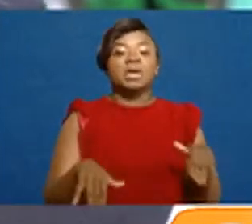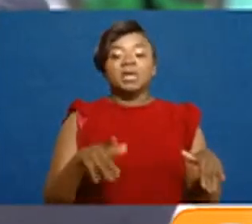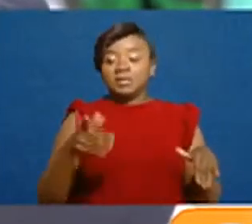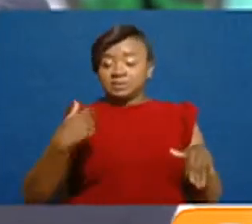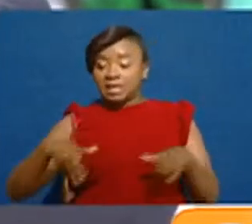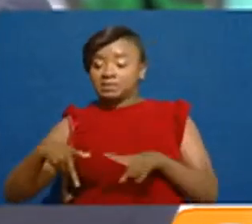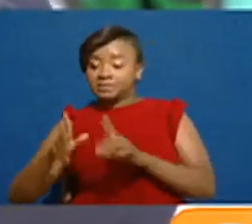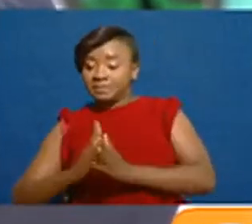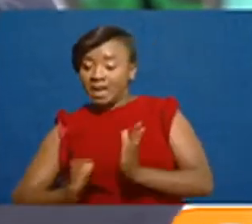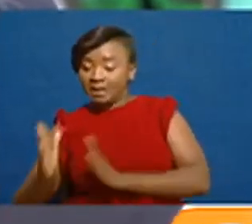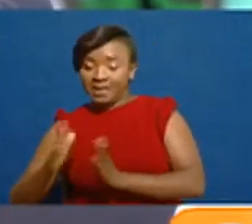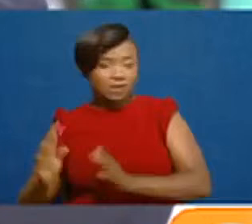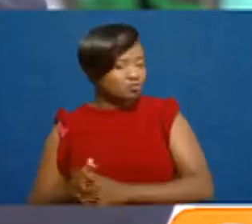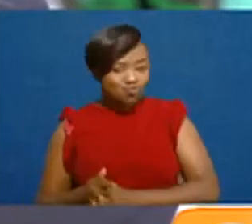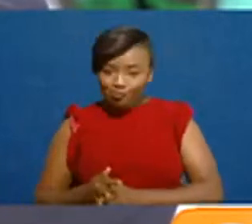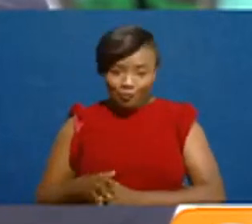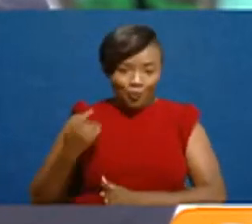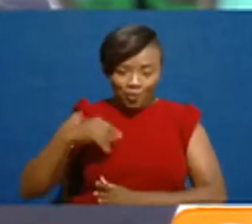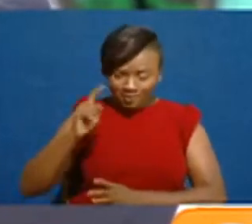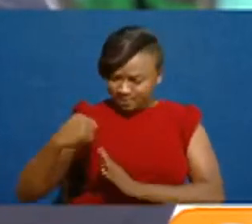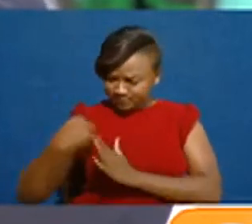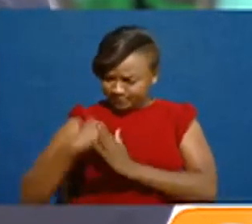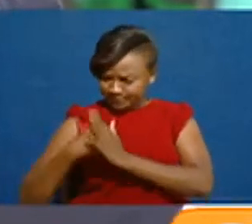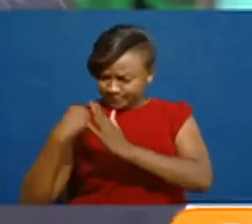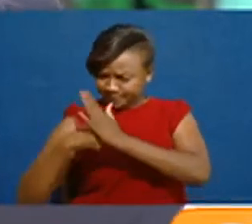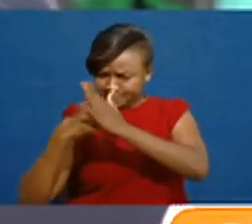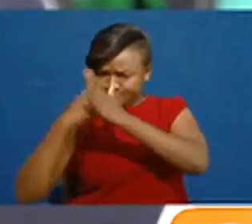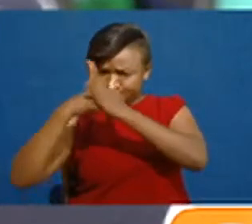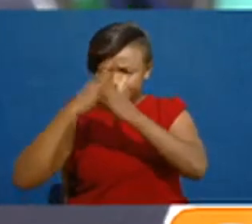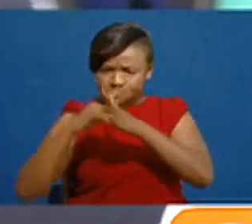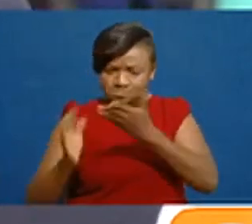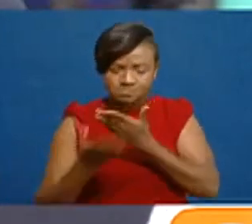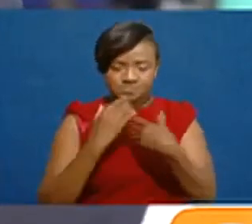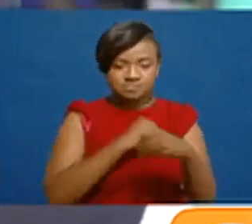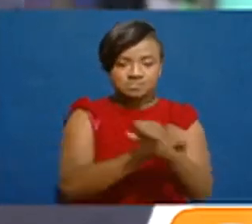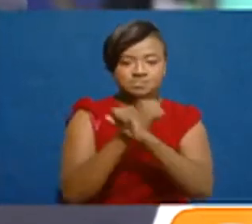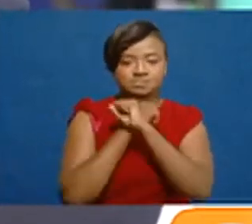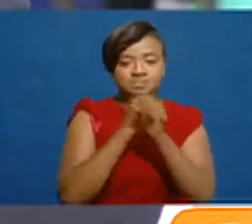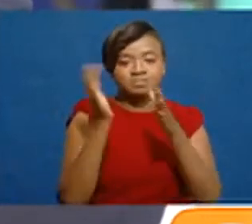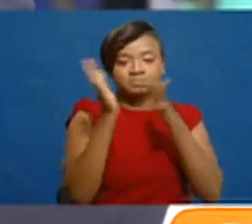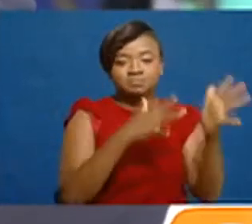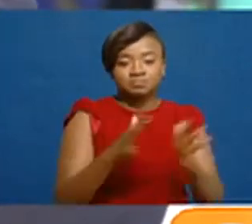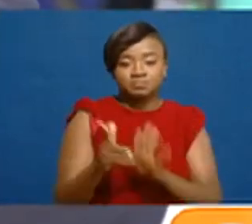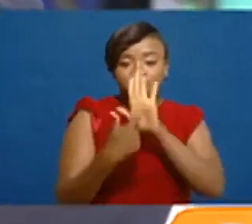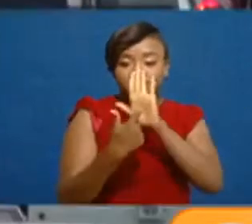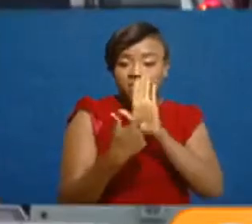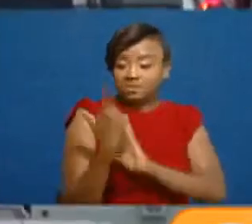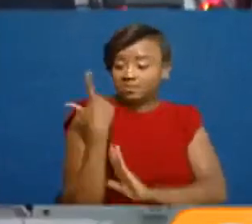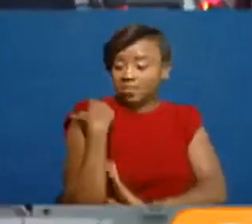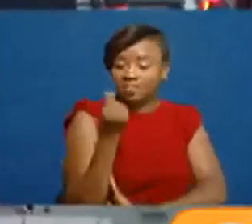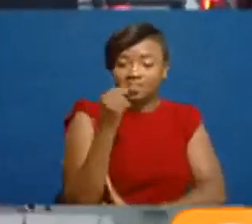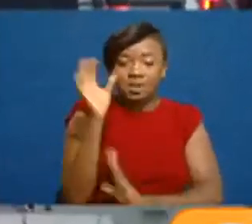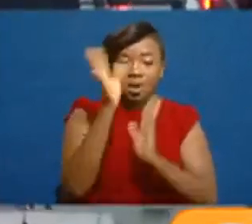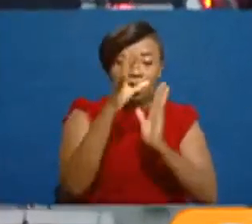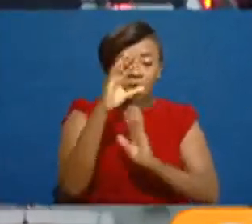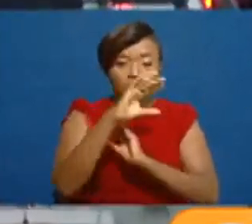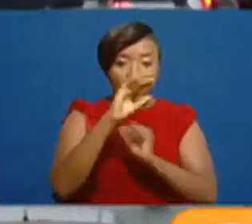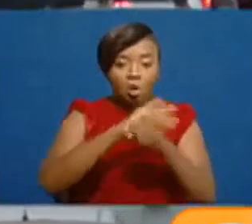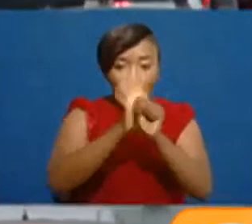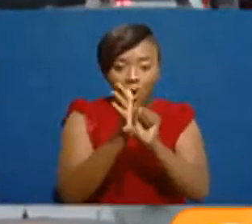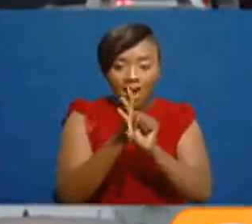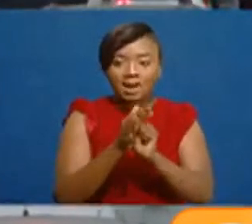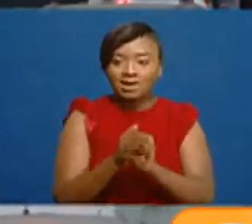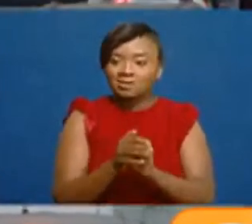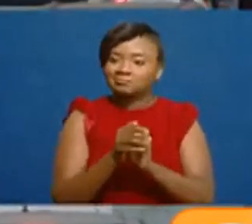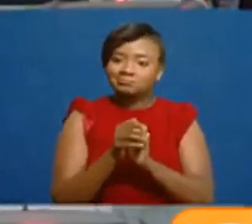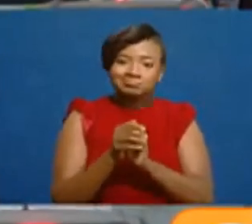align. So we had to actually step up and do that. And it's actually inspired by what we saw during the COVID pandemic, where public transport stopped, the